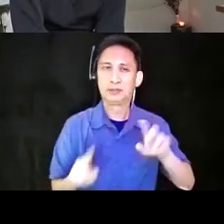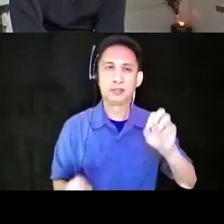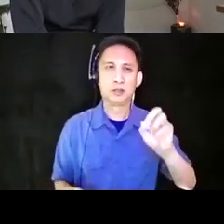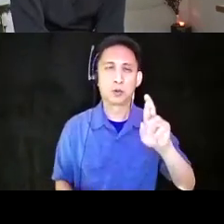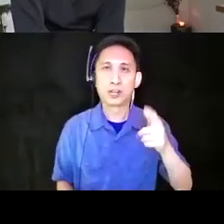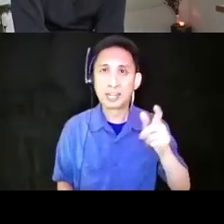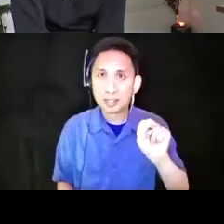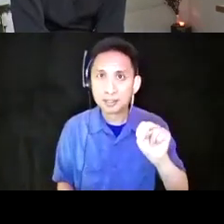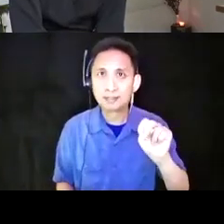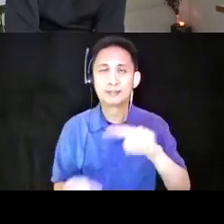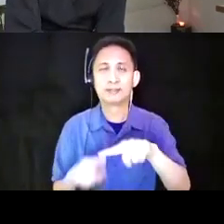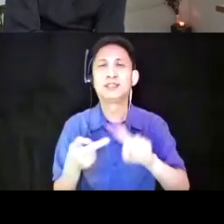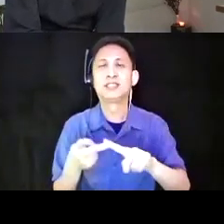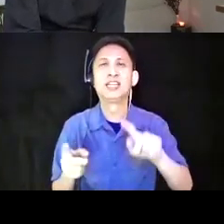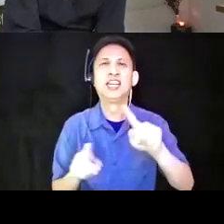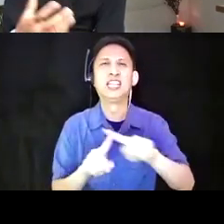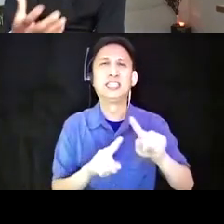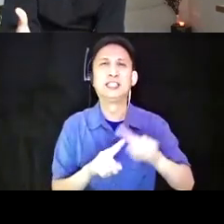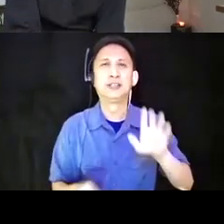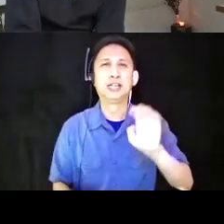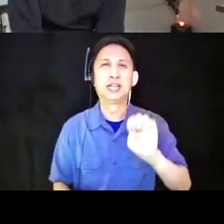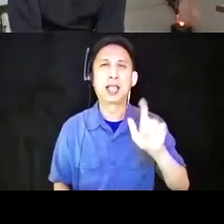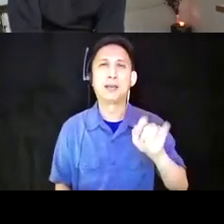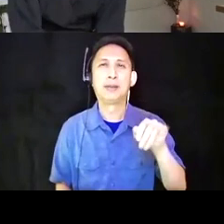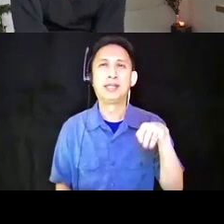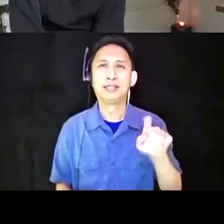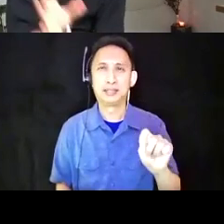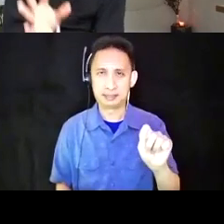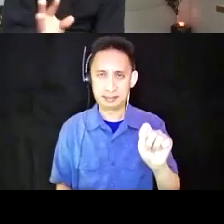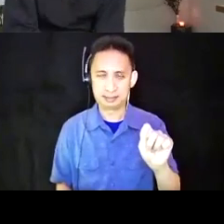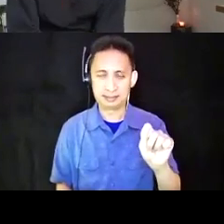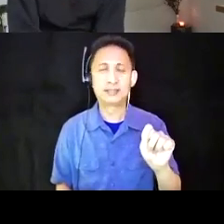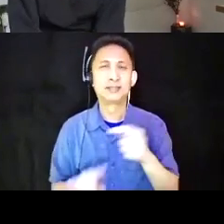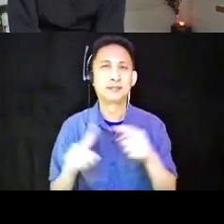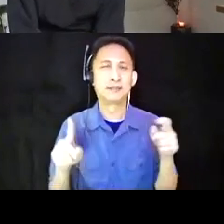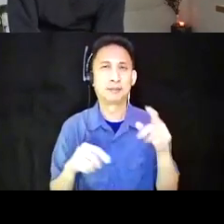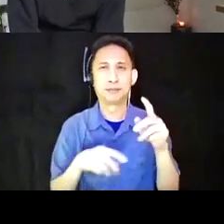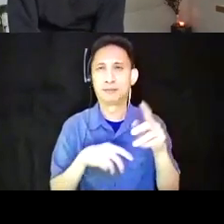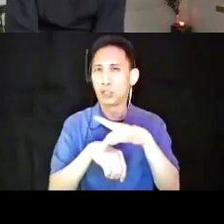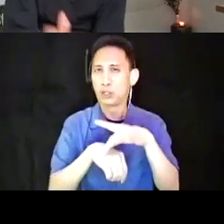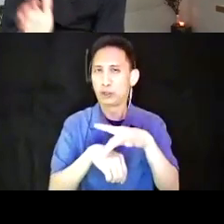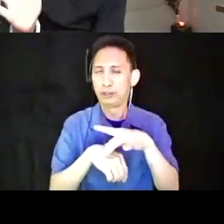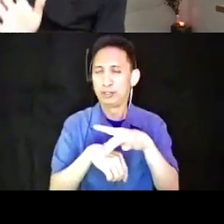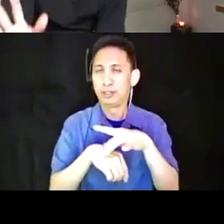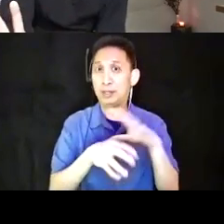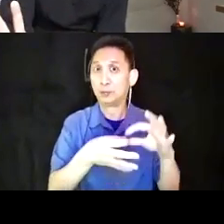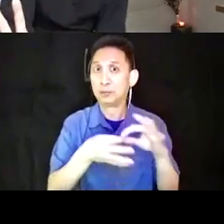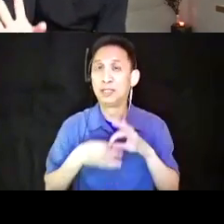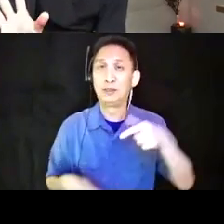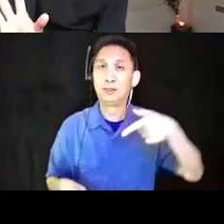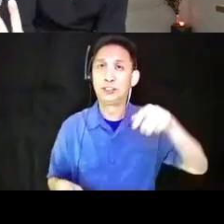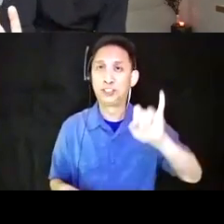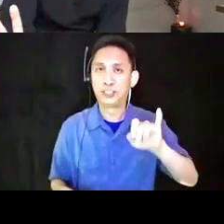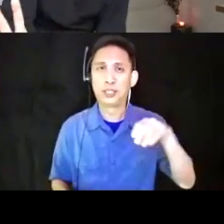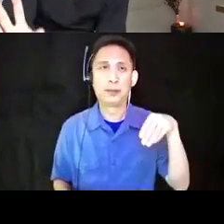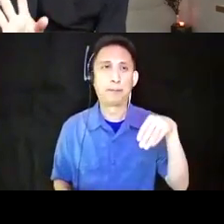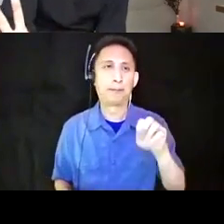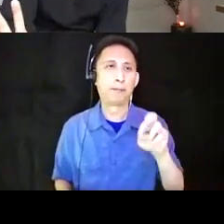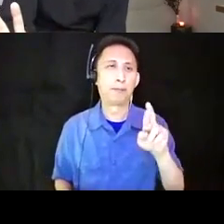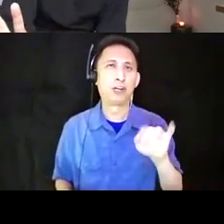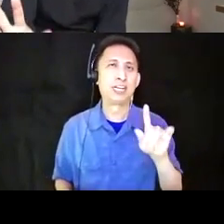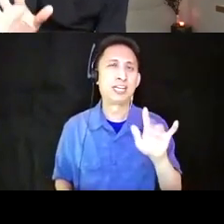different element. And this is related to the Qi meridian system. So the thumb is metal,